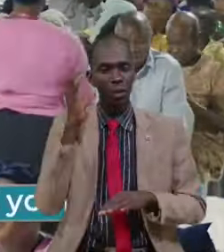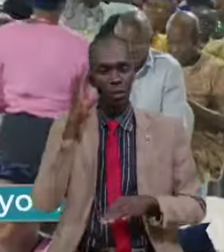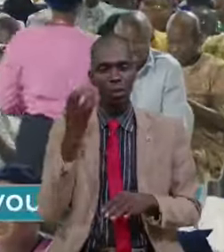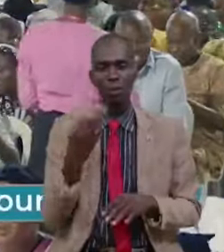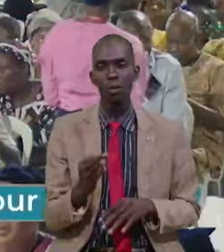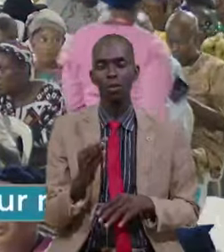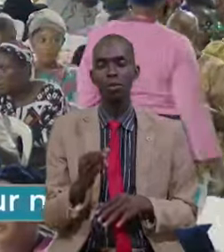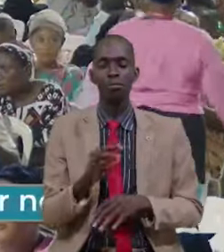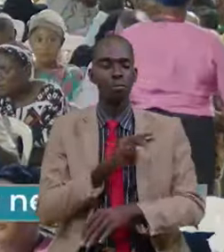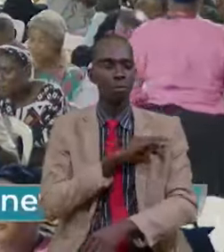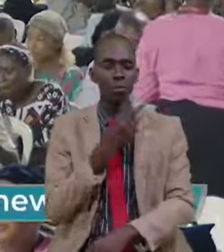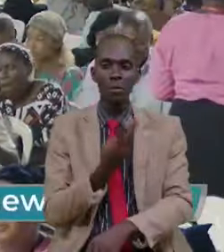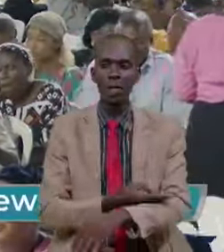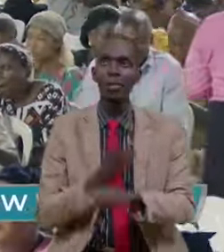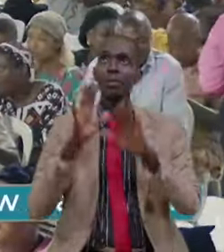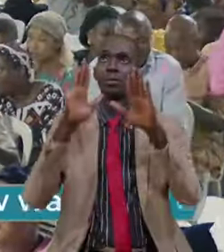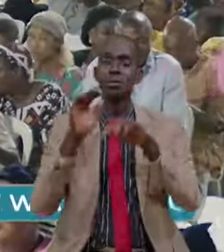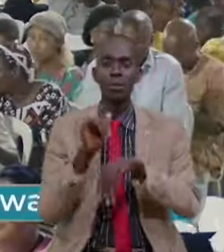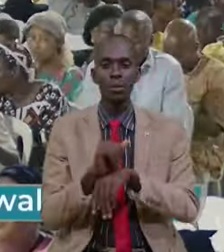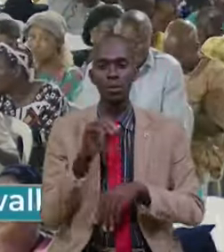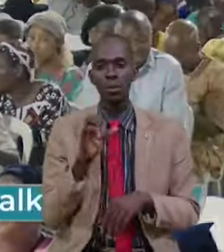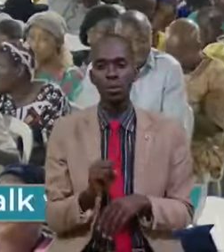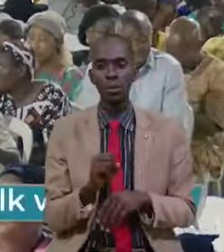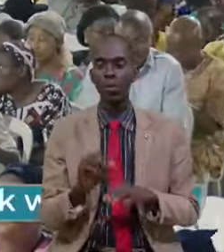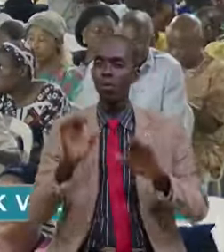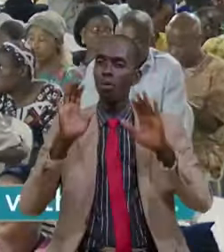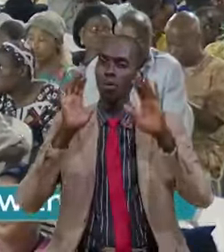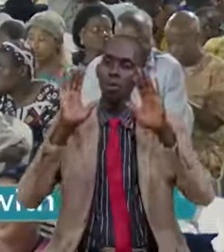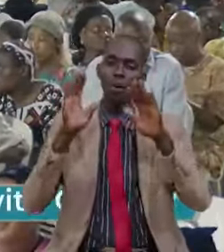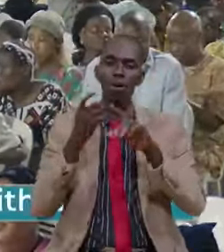mighty miracles, wonders from heaven.